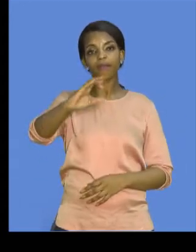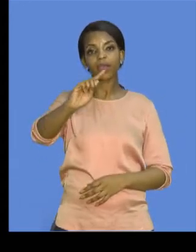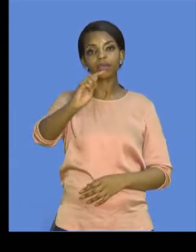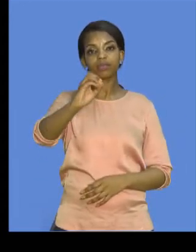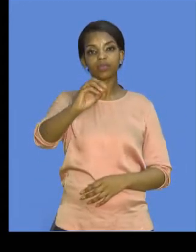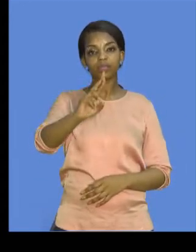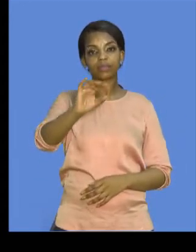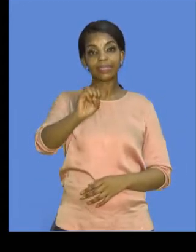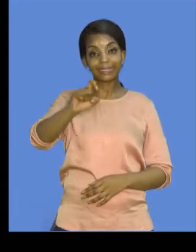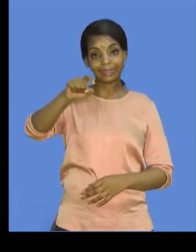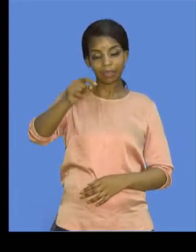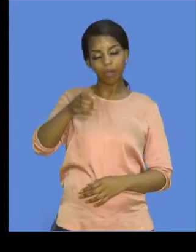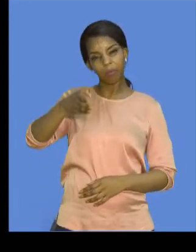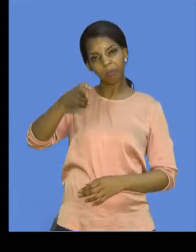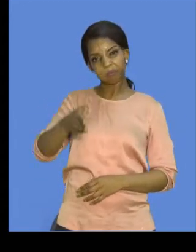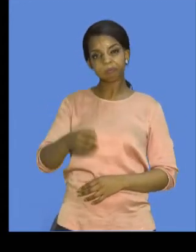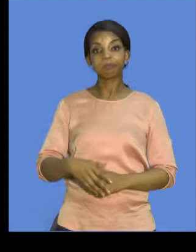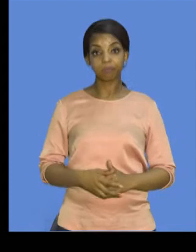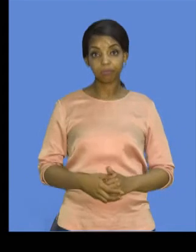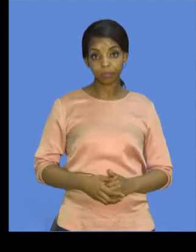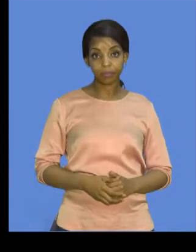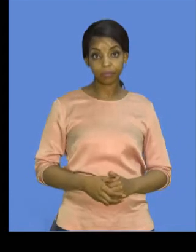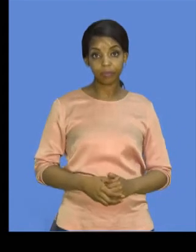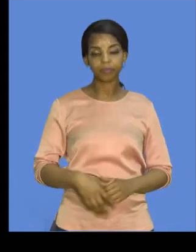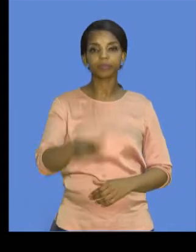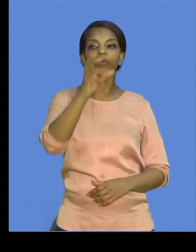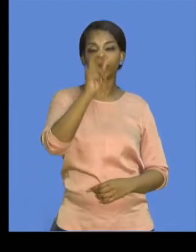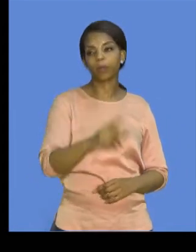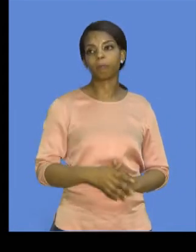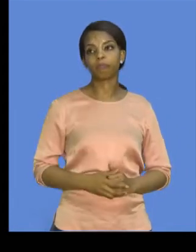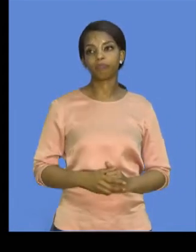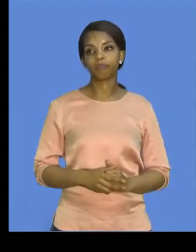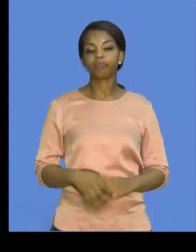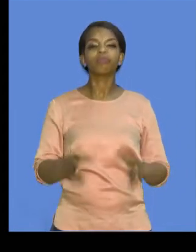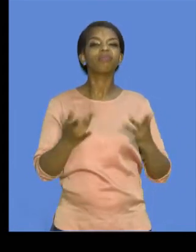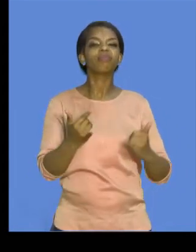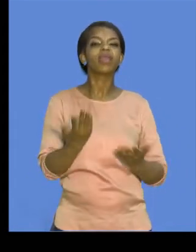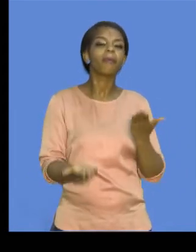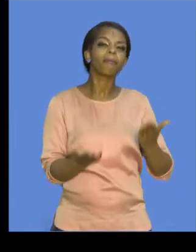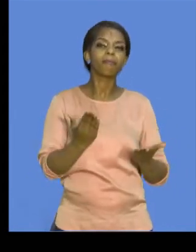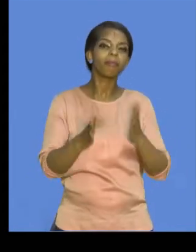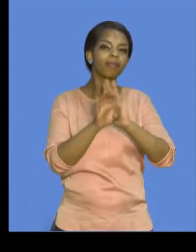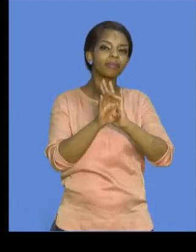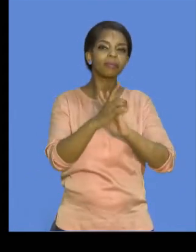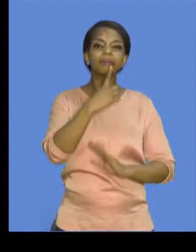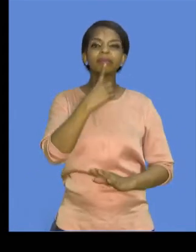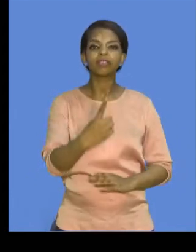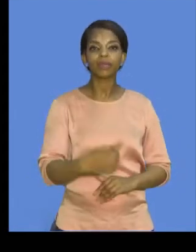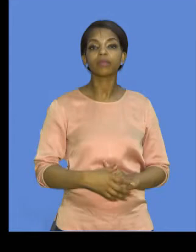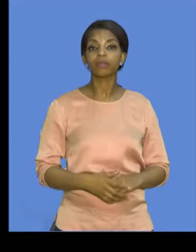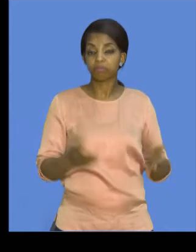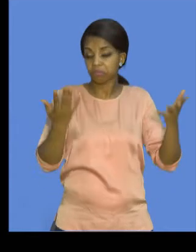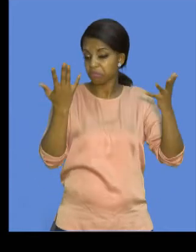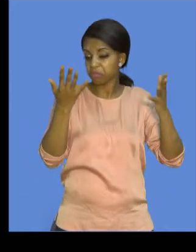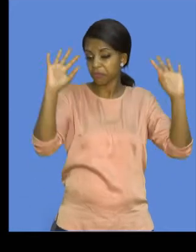forces that exist between any point charges in space, right? So having said that, we also managed to look at the